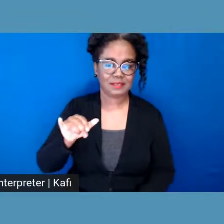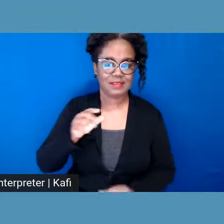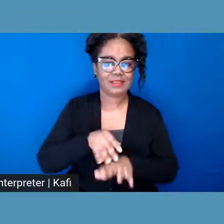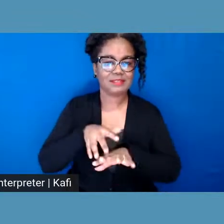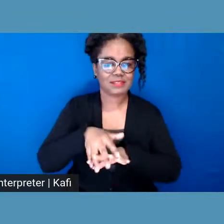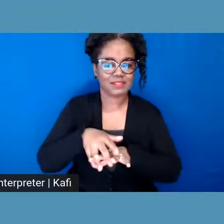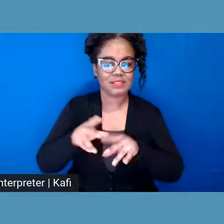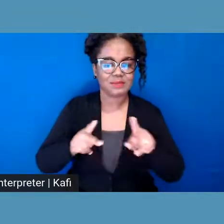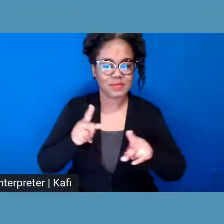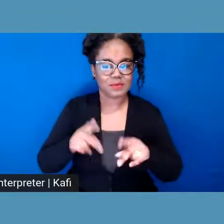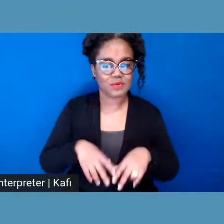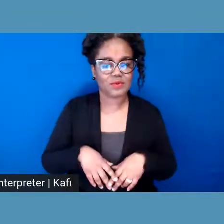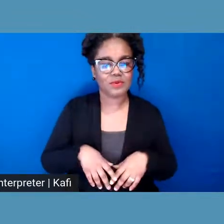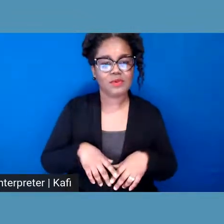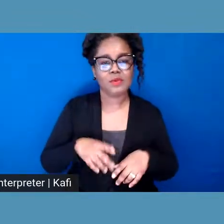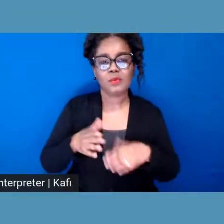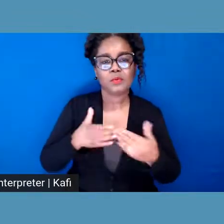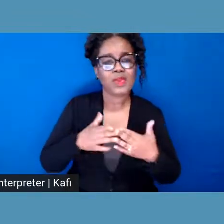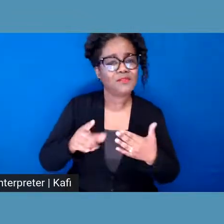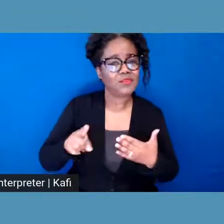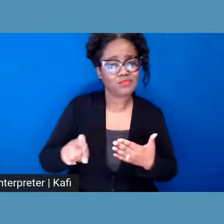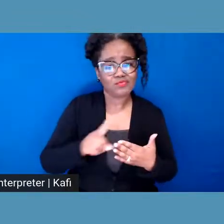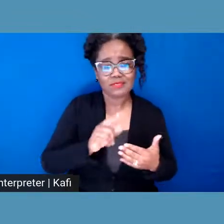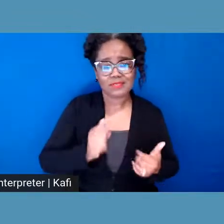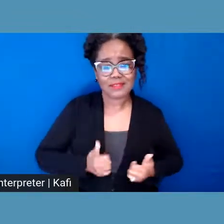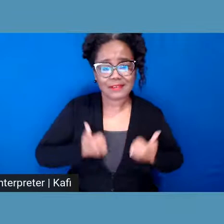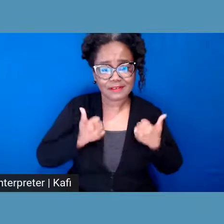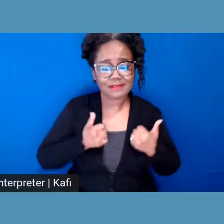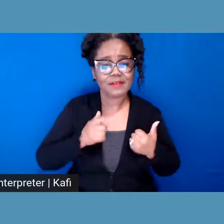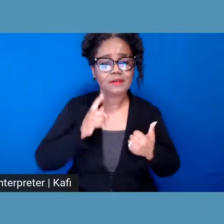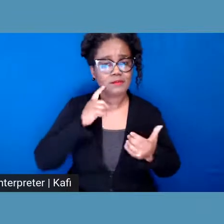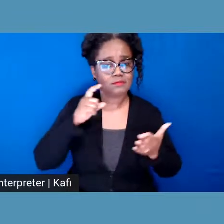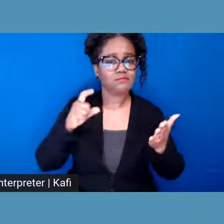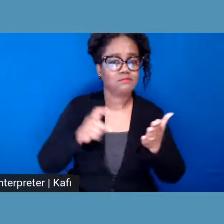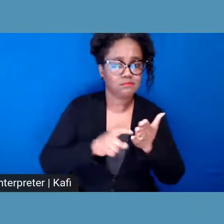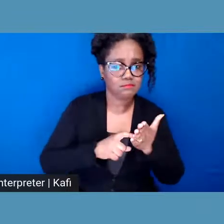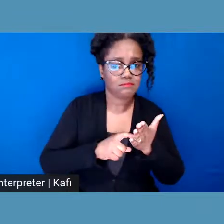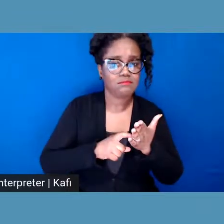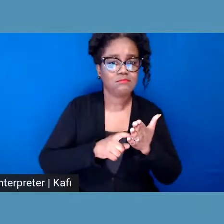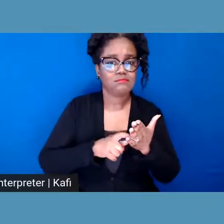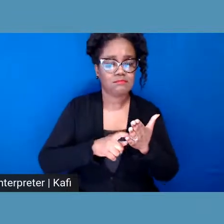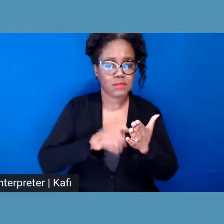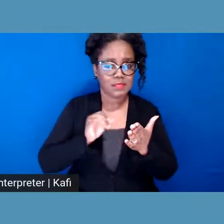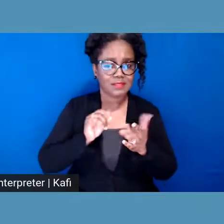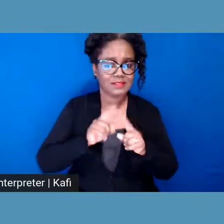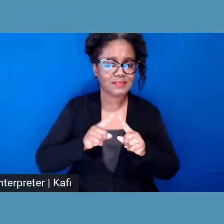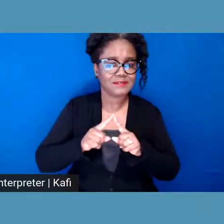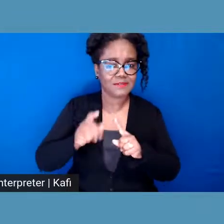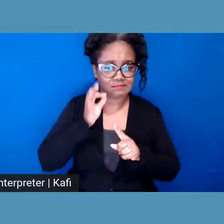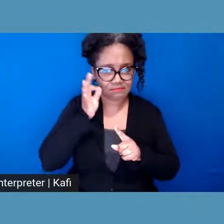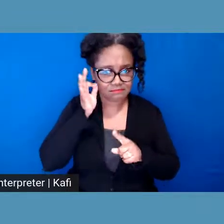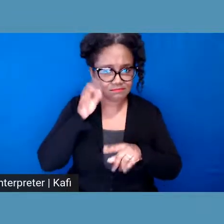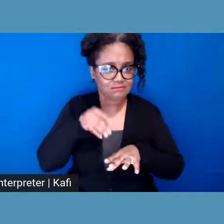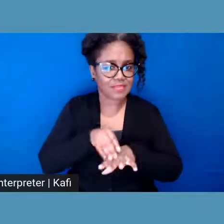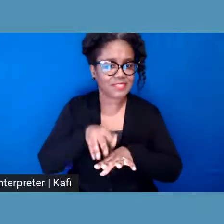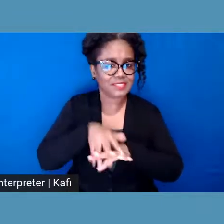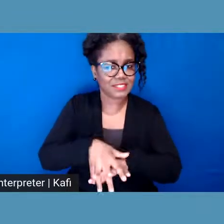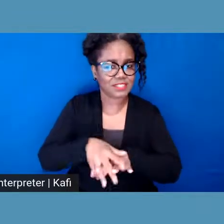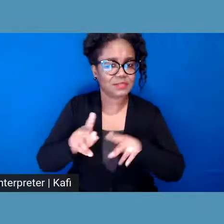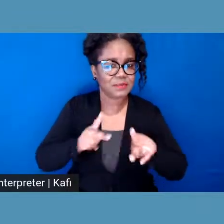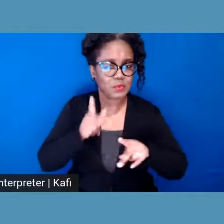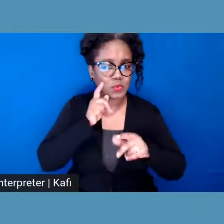communities, their elders both past and present, as well as future generations. We, the Digital Empowerment Project, recognize that